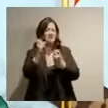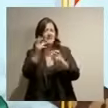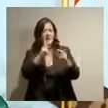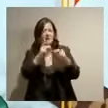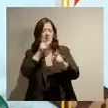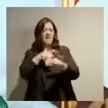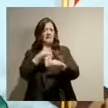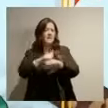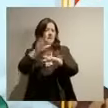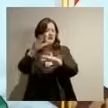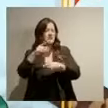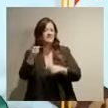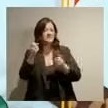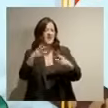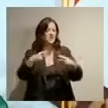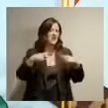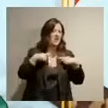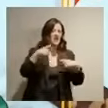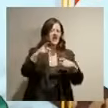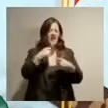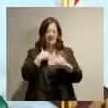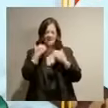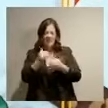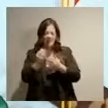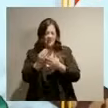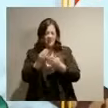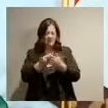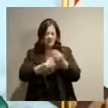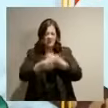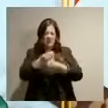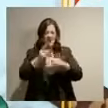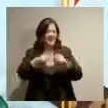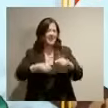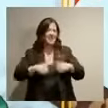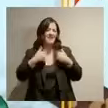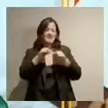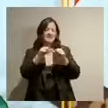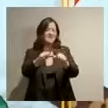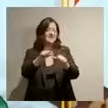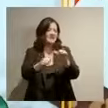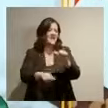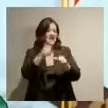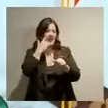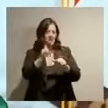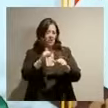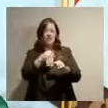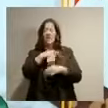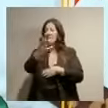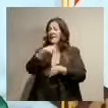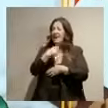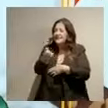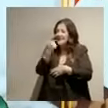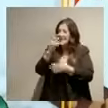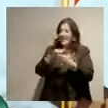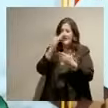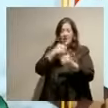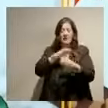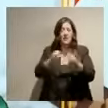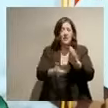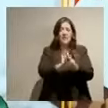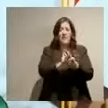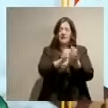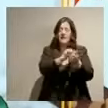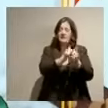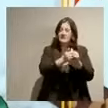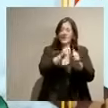I'm retired, I'm on a fixed income, I simply can't possibly live in California for much and longer. I'm with them. That's why we're doing the trailer bill. I'm with them. That's why I did the